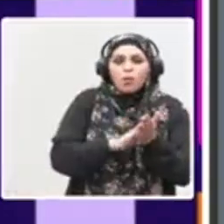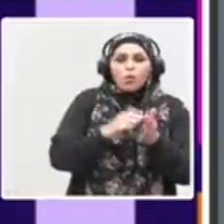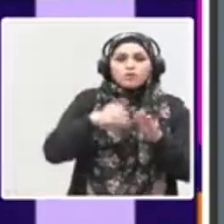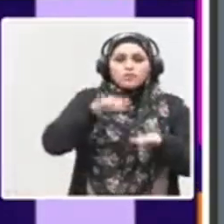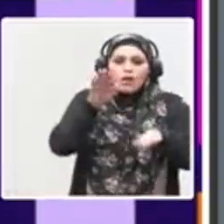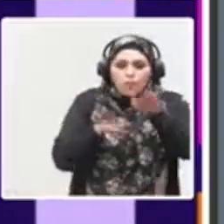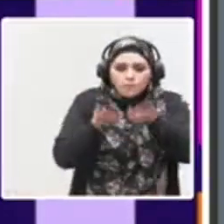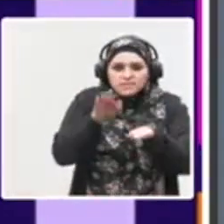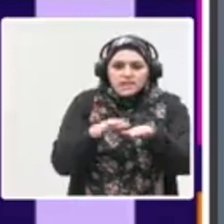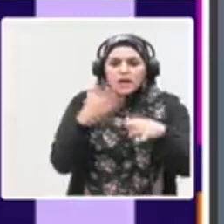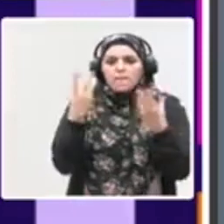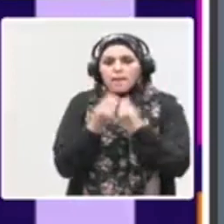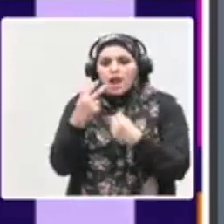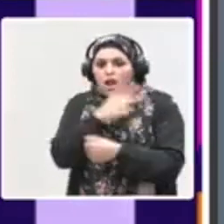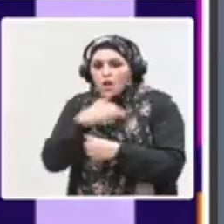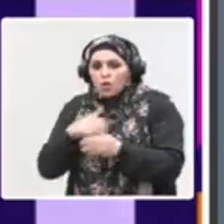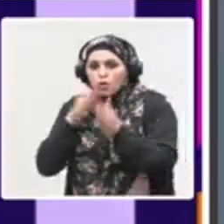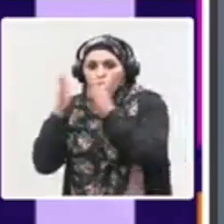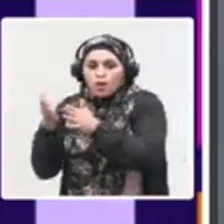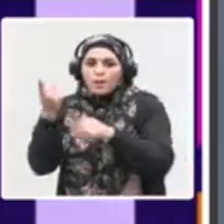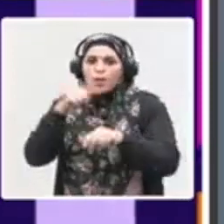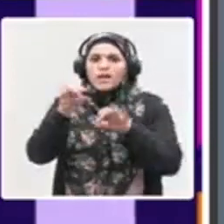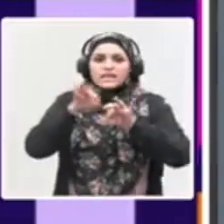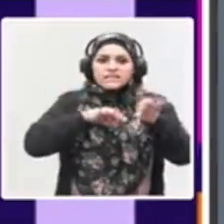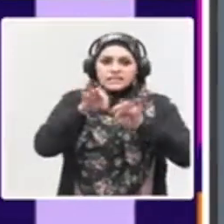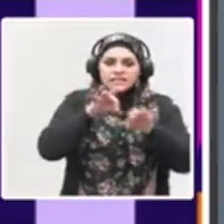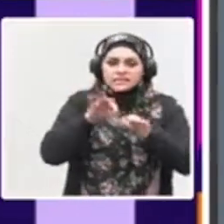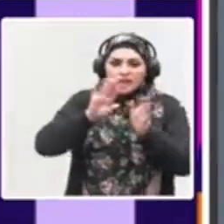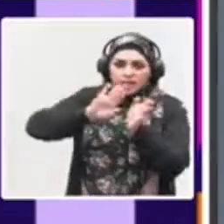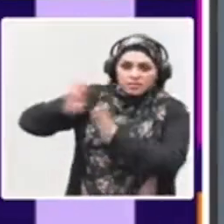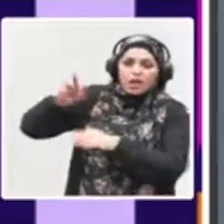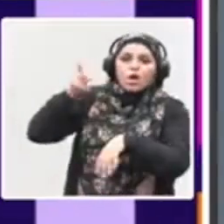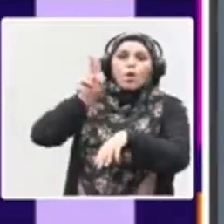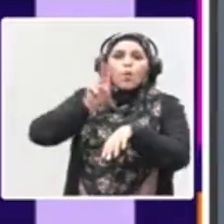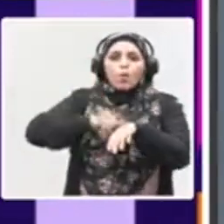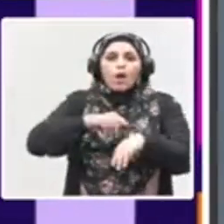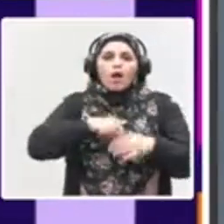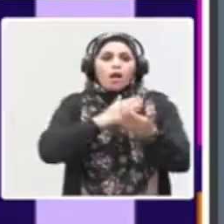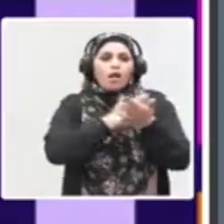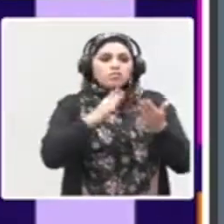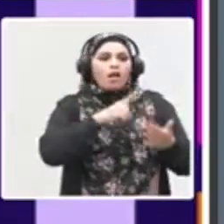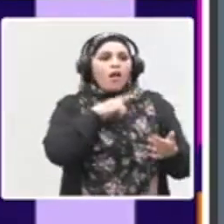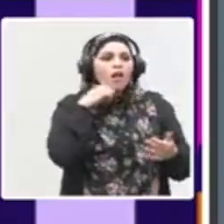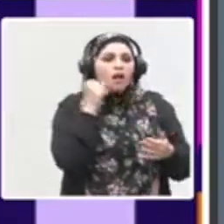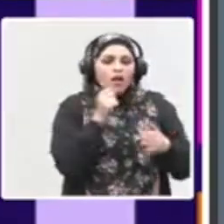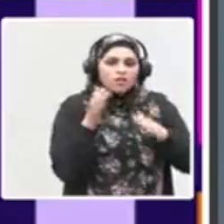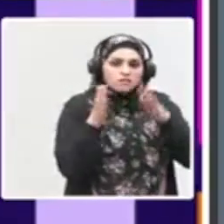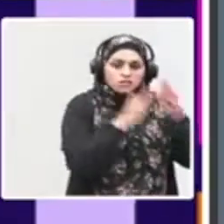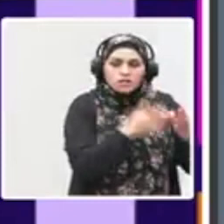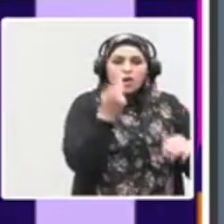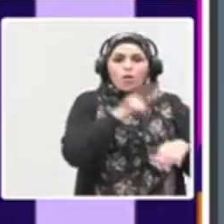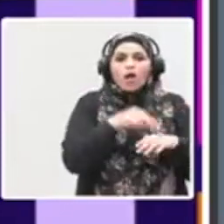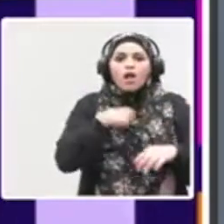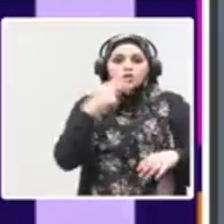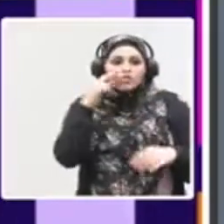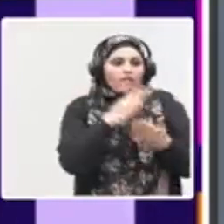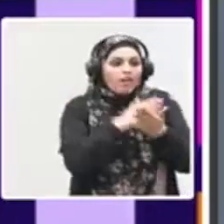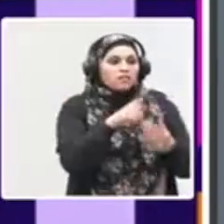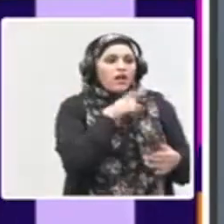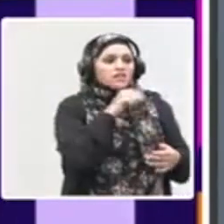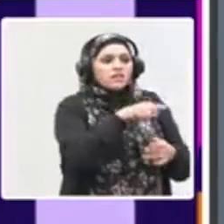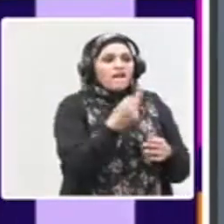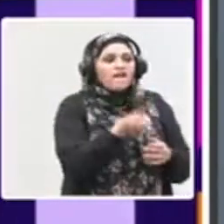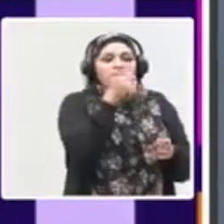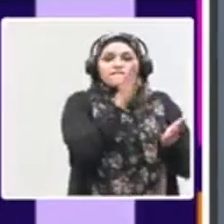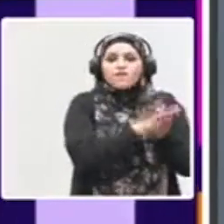map of North America shows you other hubs for film and TV production around the hemisphere, around the continent. And